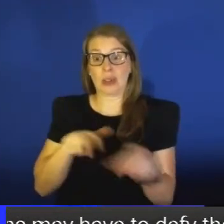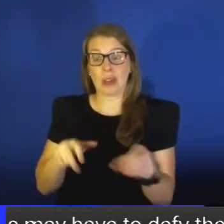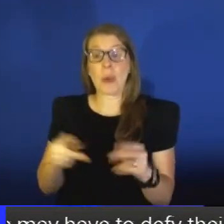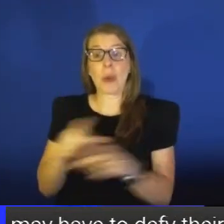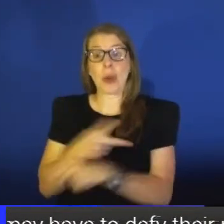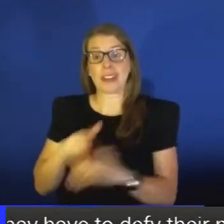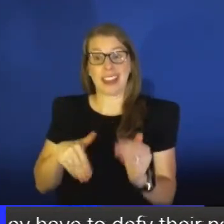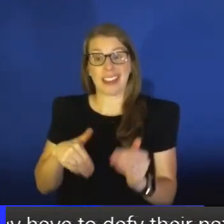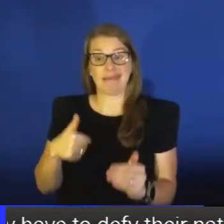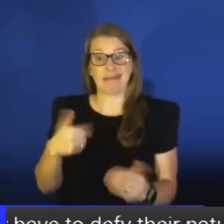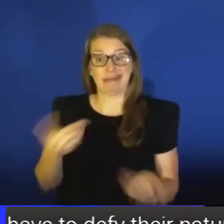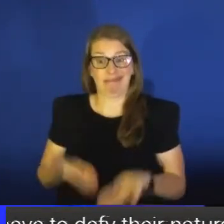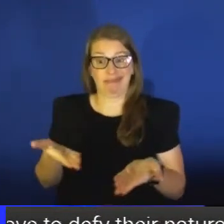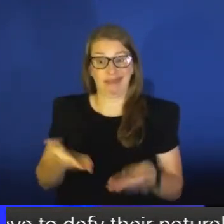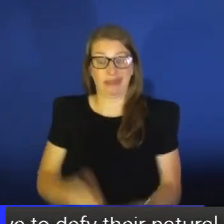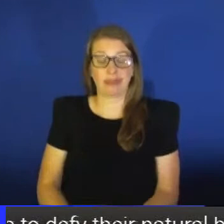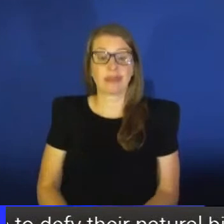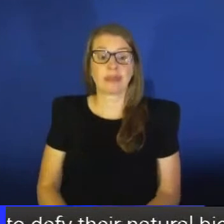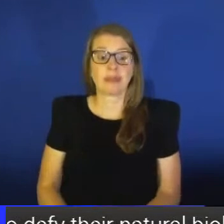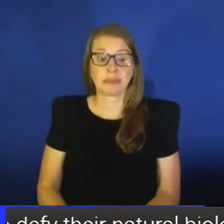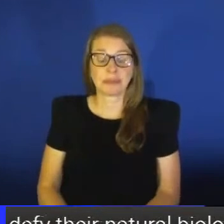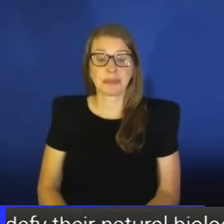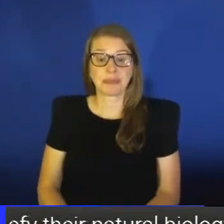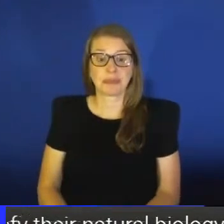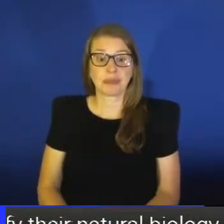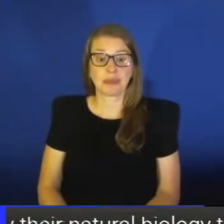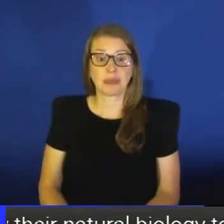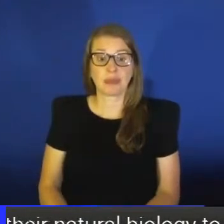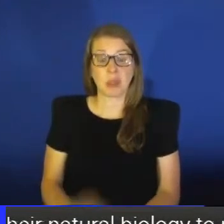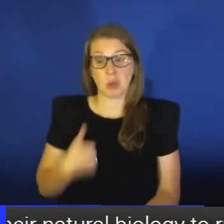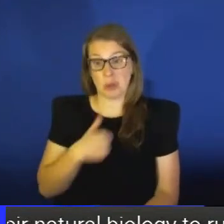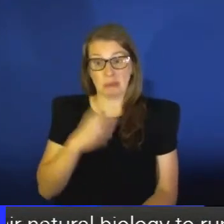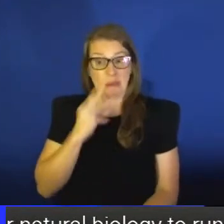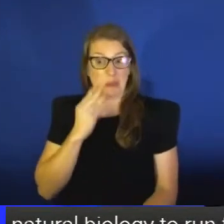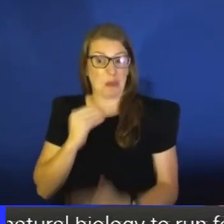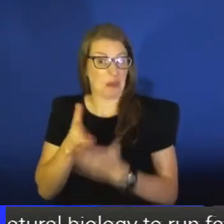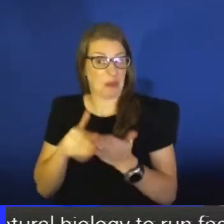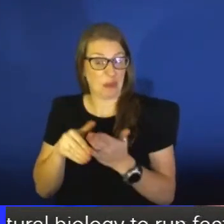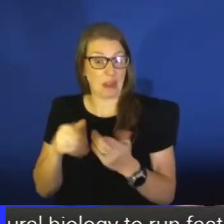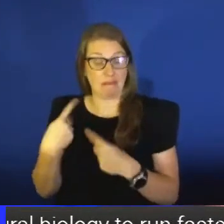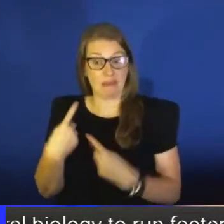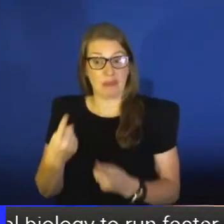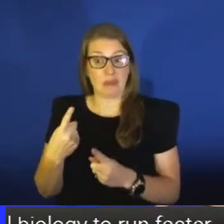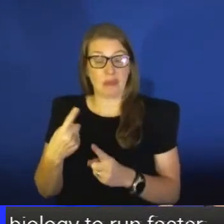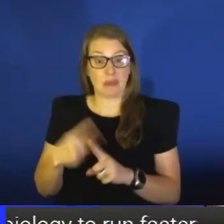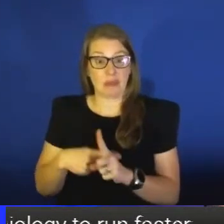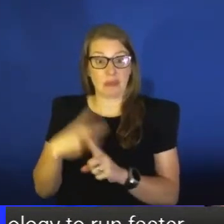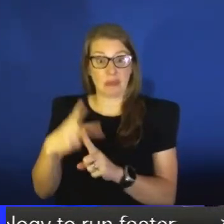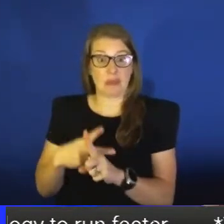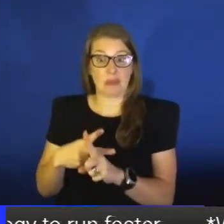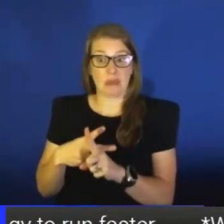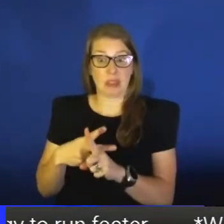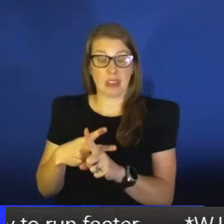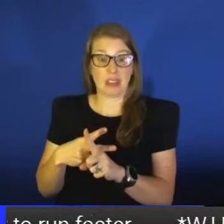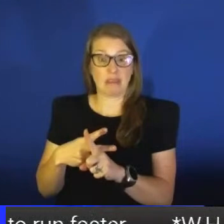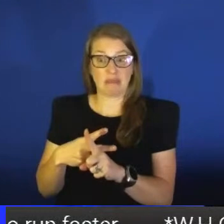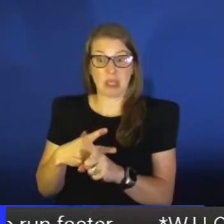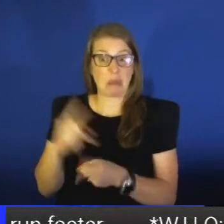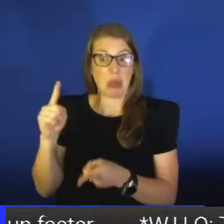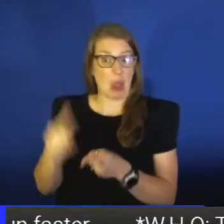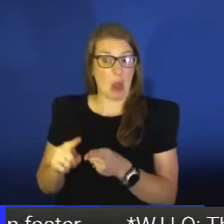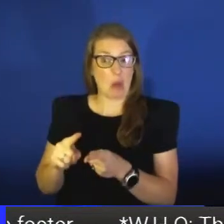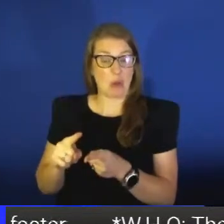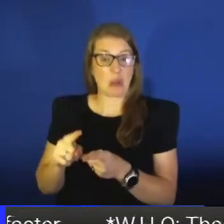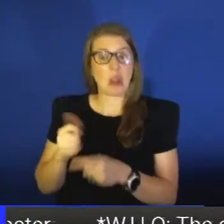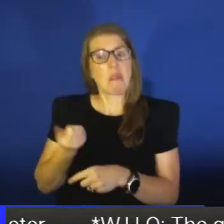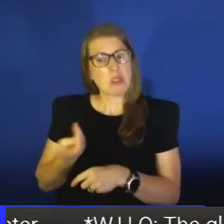So I think we're seeing some of that. I'll tell you that the last few months, our turnover's been pretty low. So there was a little